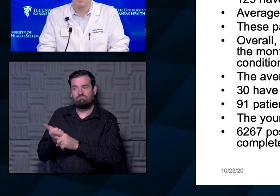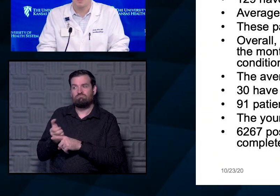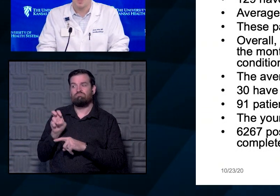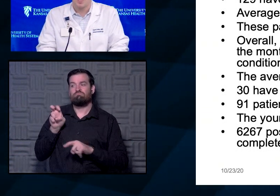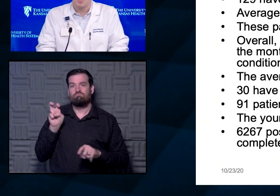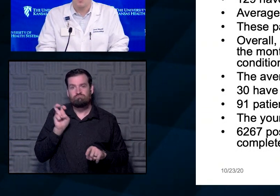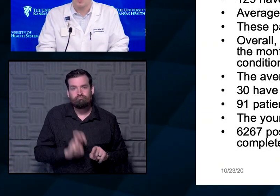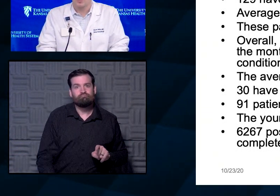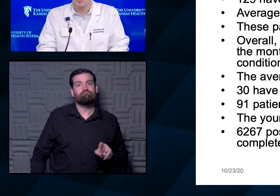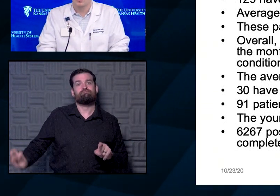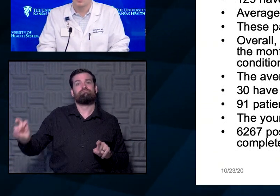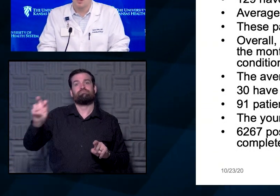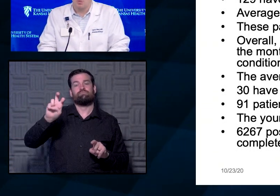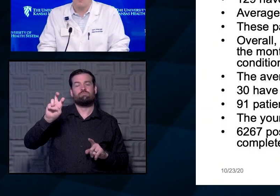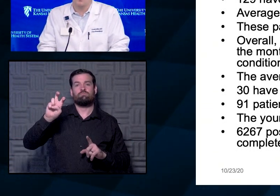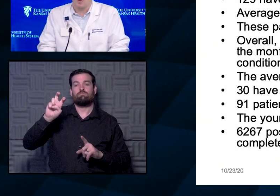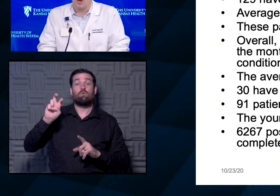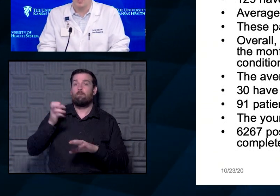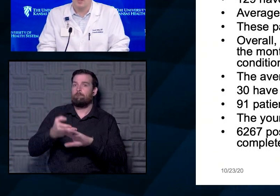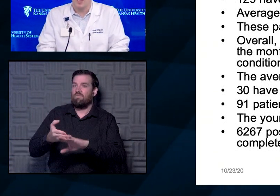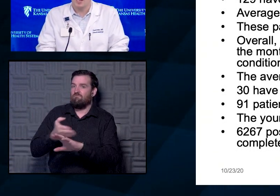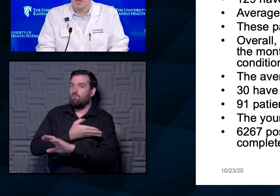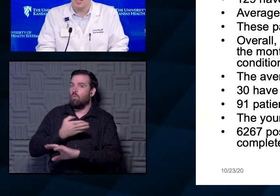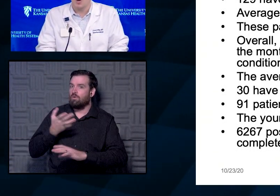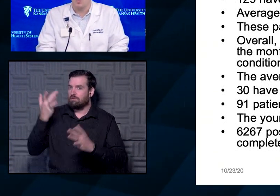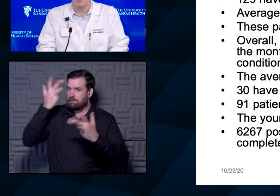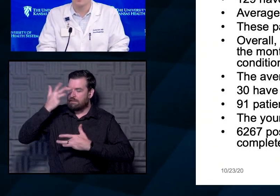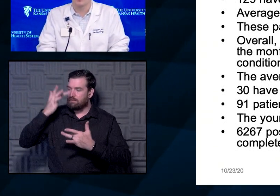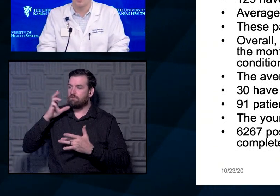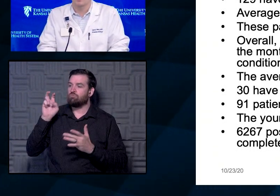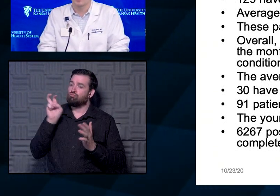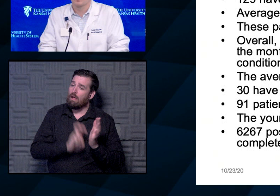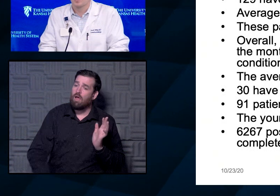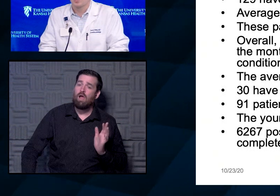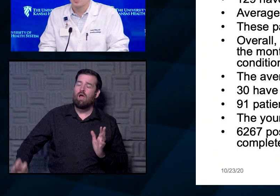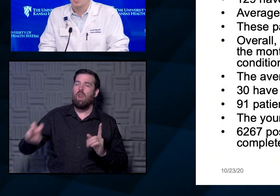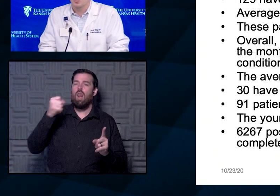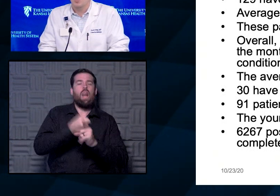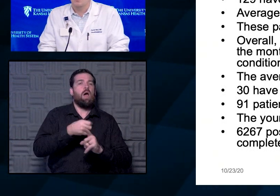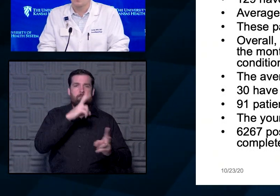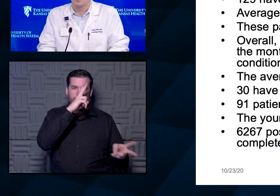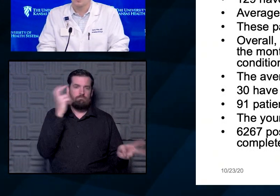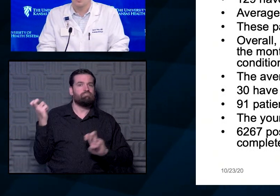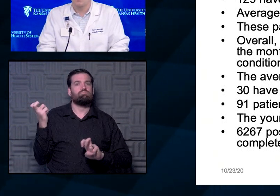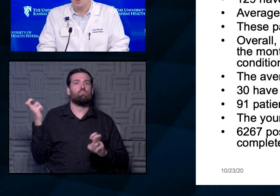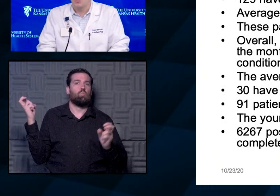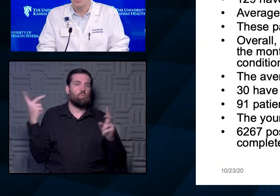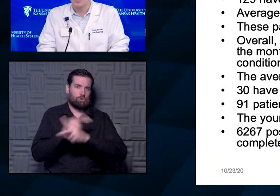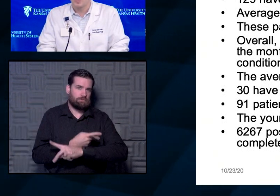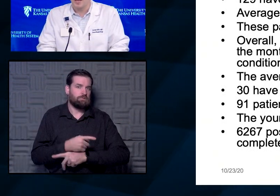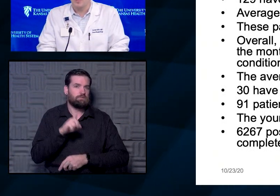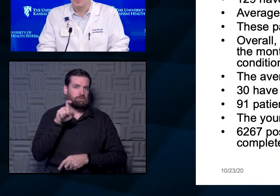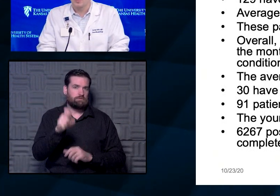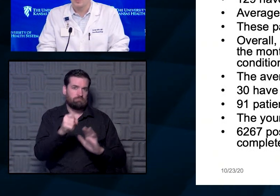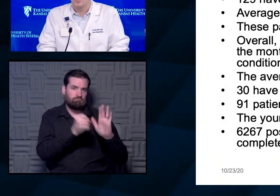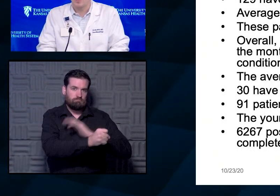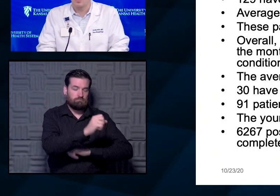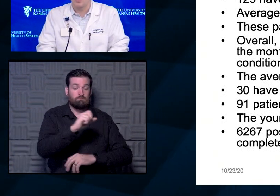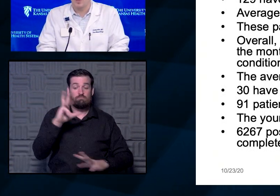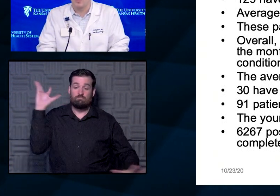were ill or before they were ill and then needed care while they were traveling. Overall, to